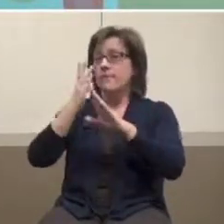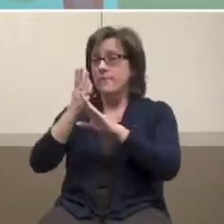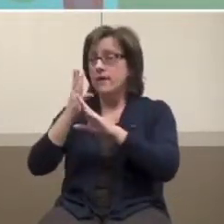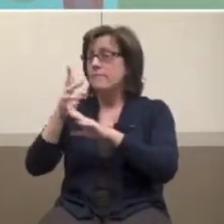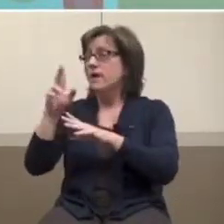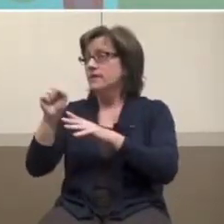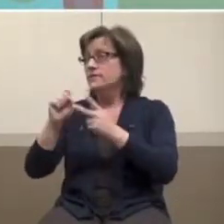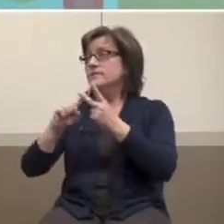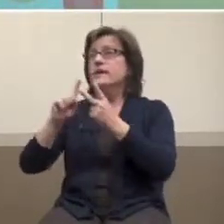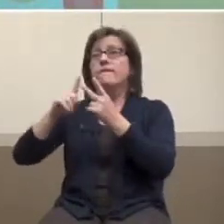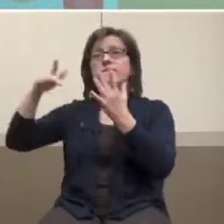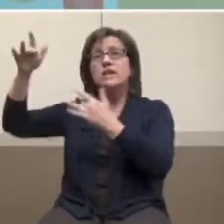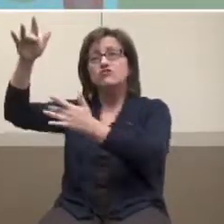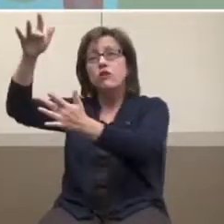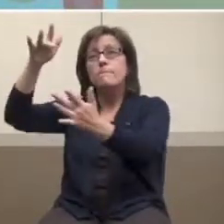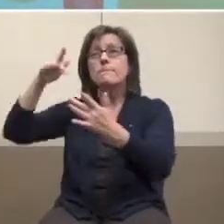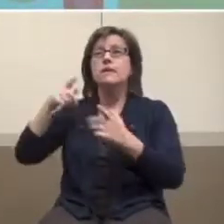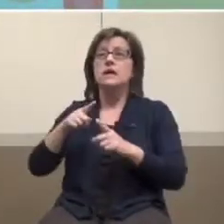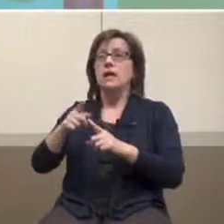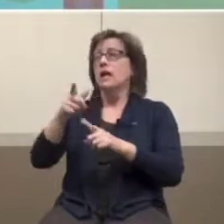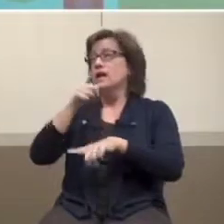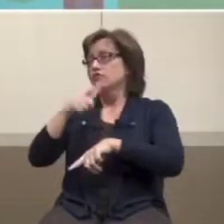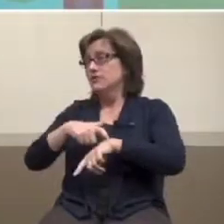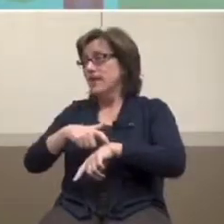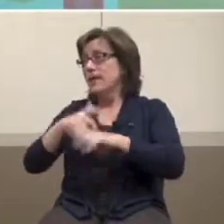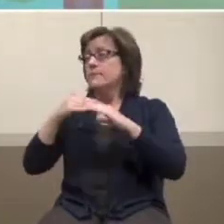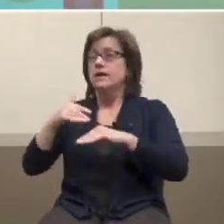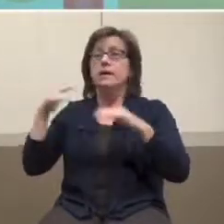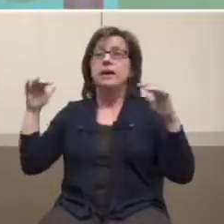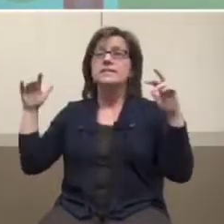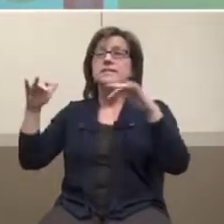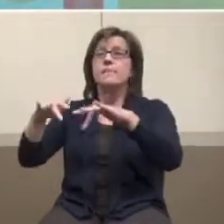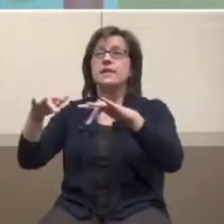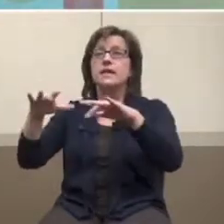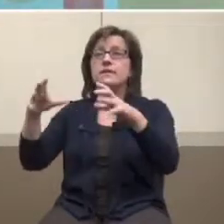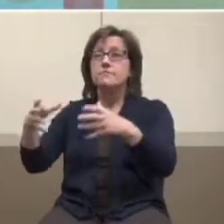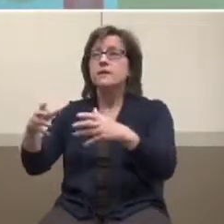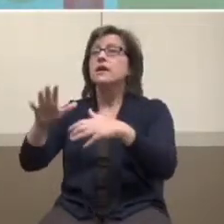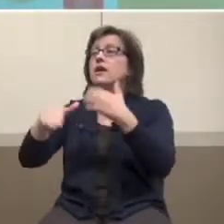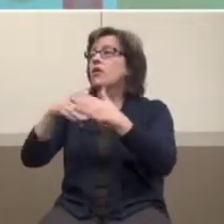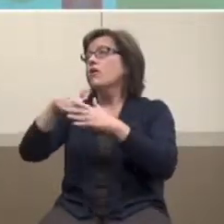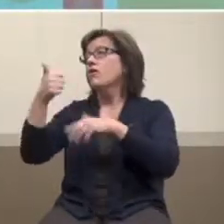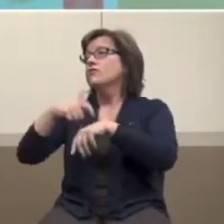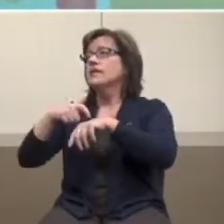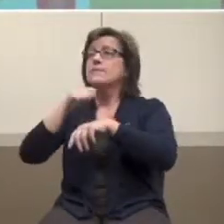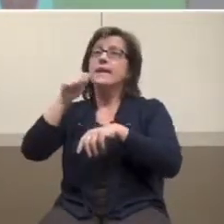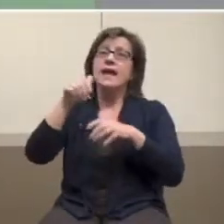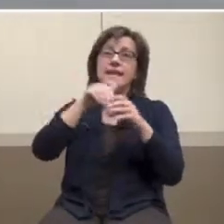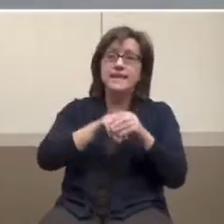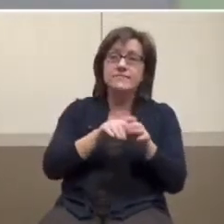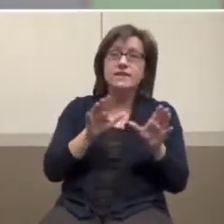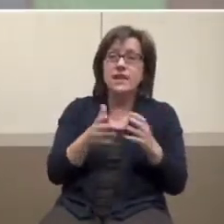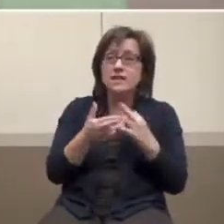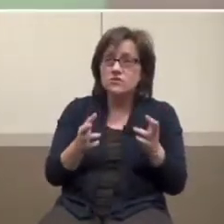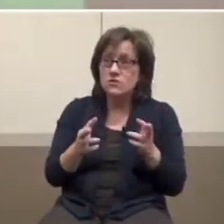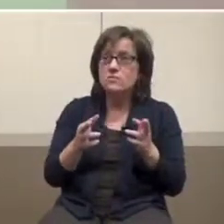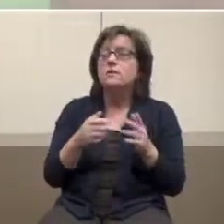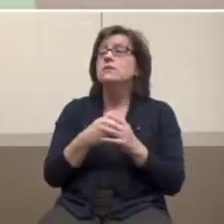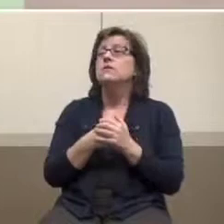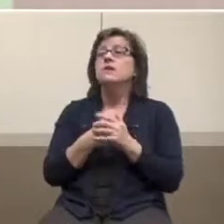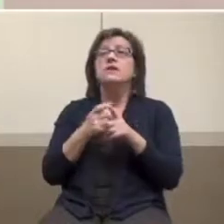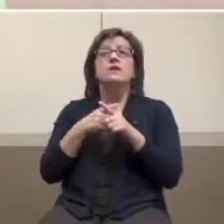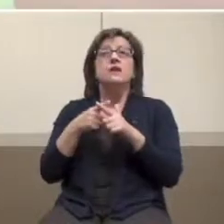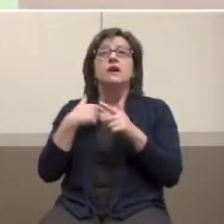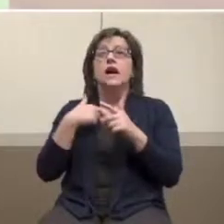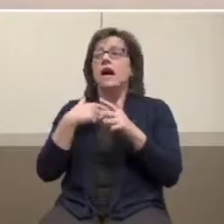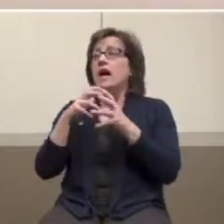at lunch, at assemblies, and all other times we are not in the classroom. So then I kind of ripped it up and distressed it